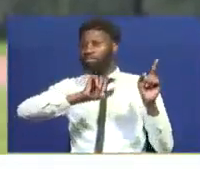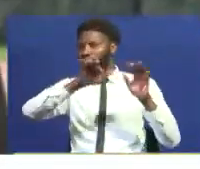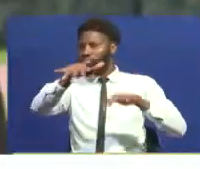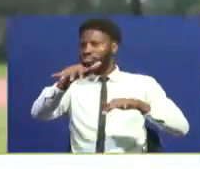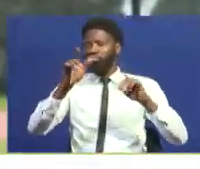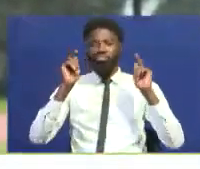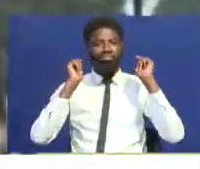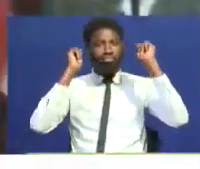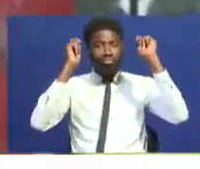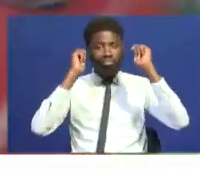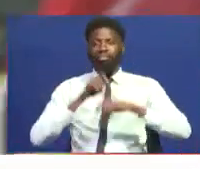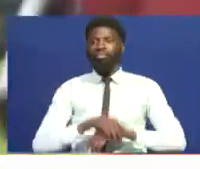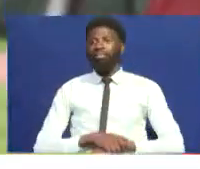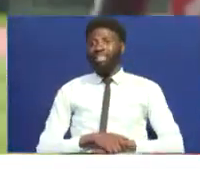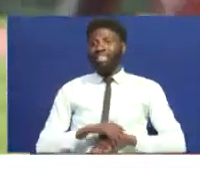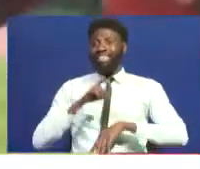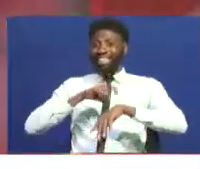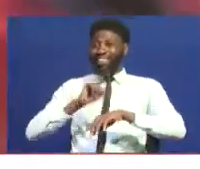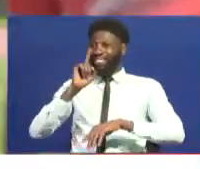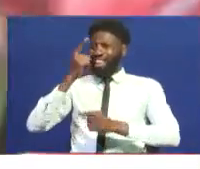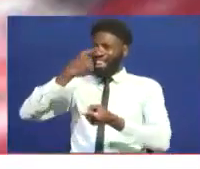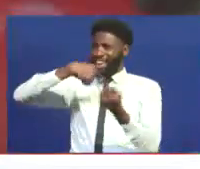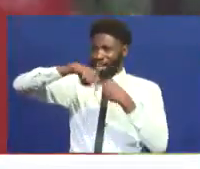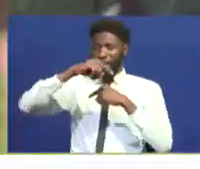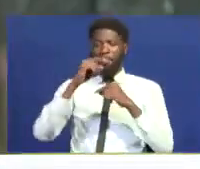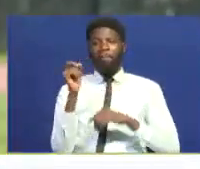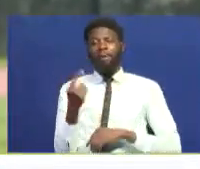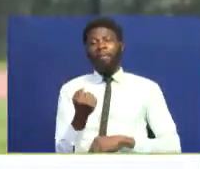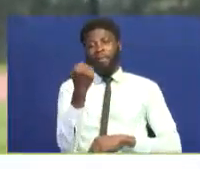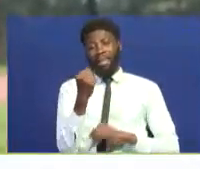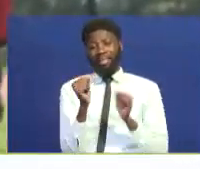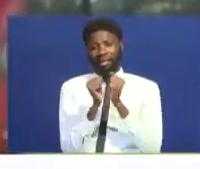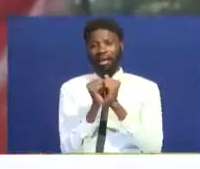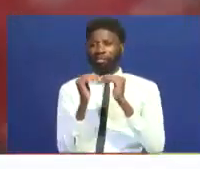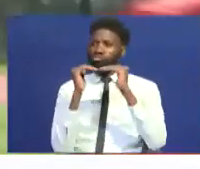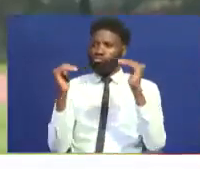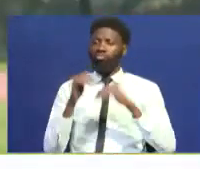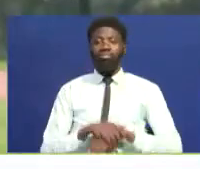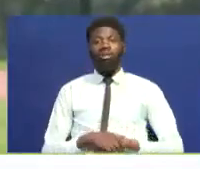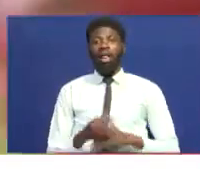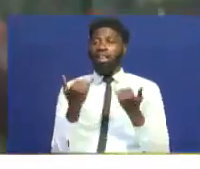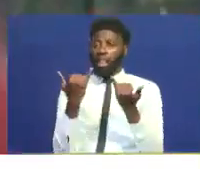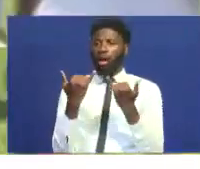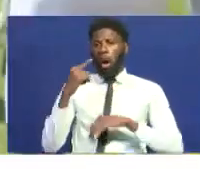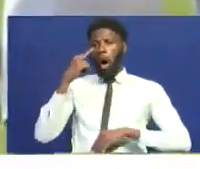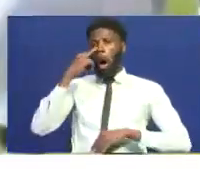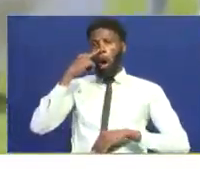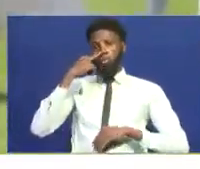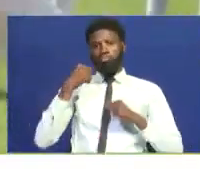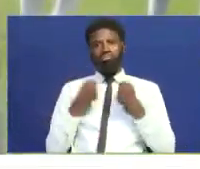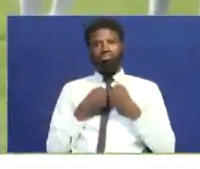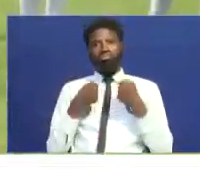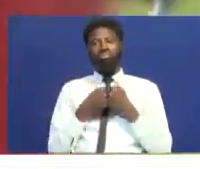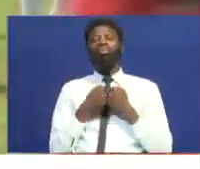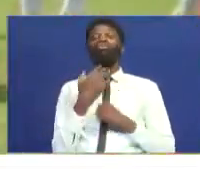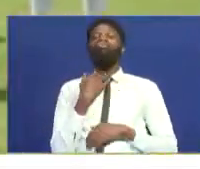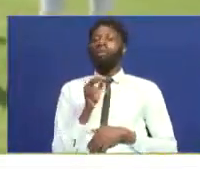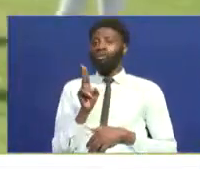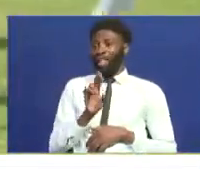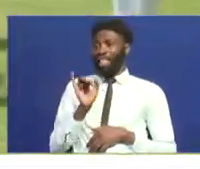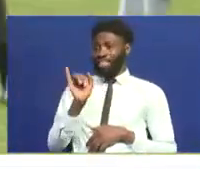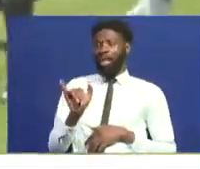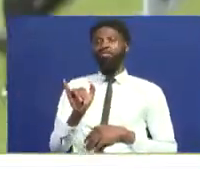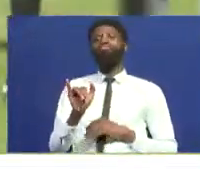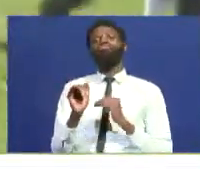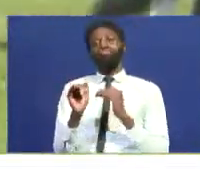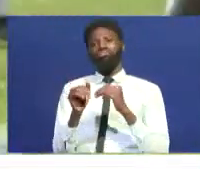hard-fought barren draw in the first leg held on May 10th, the Starlets are eager to capitalize on their home advantage and advance to the fourth and final